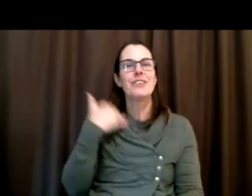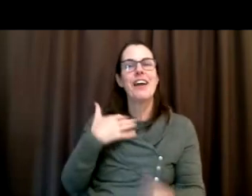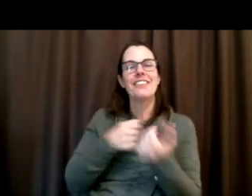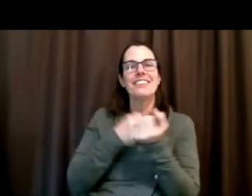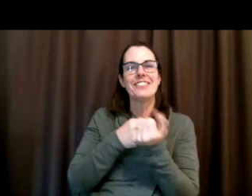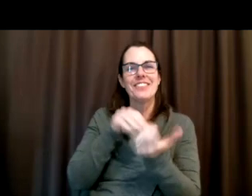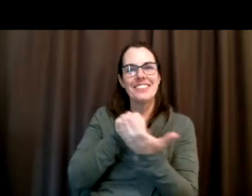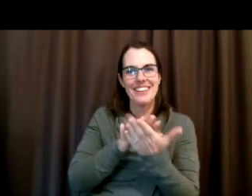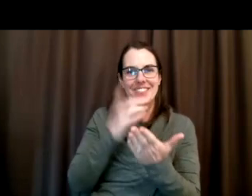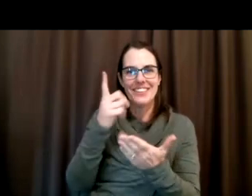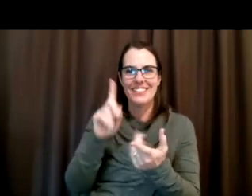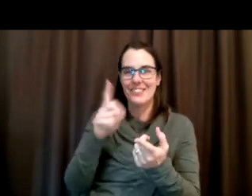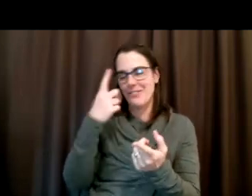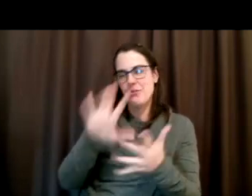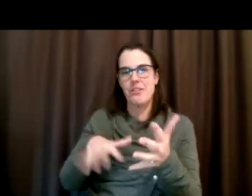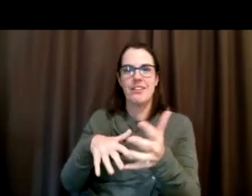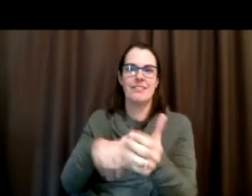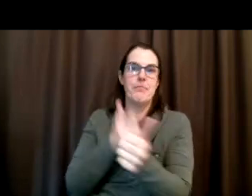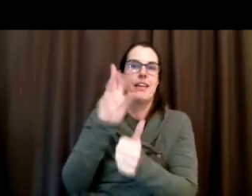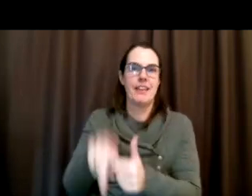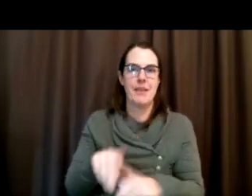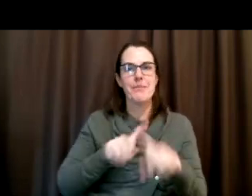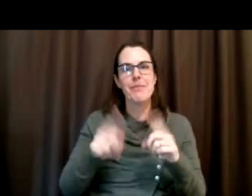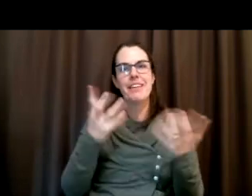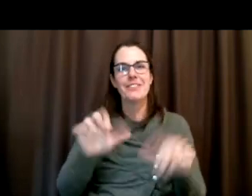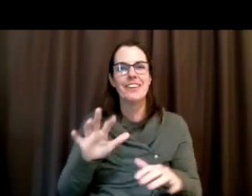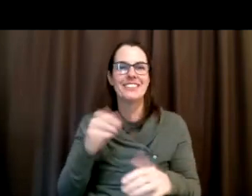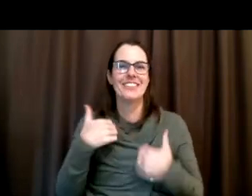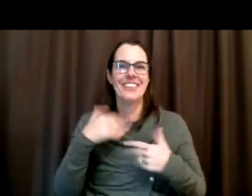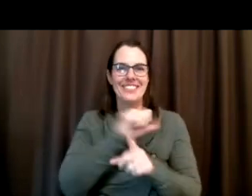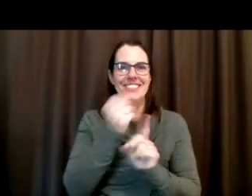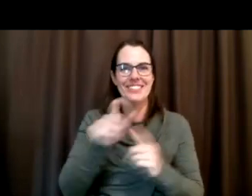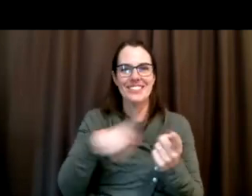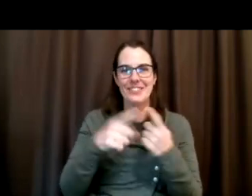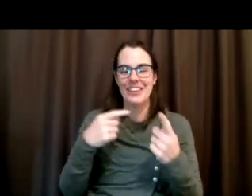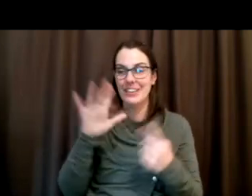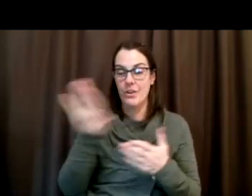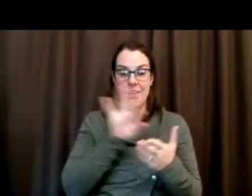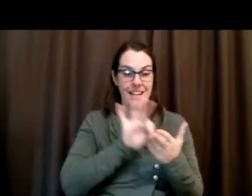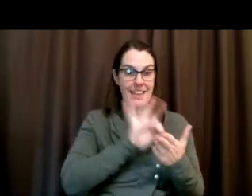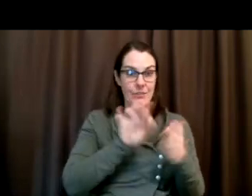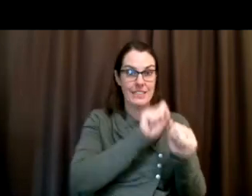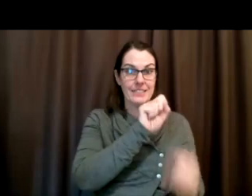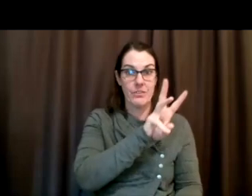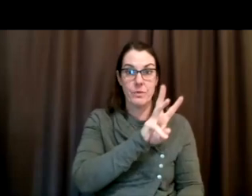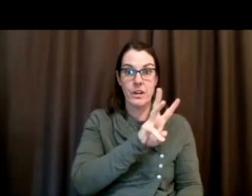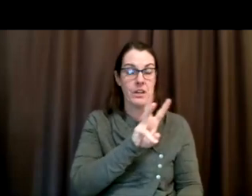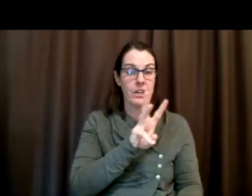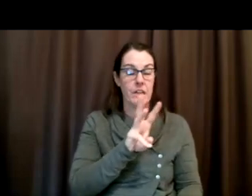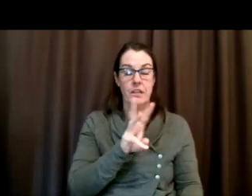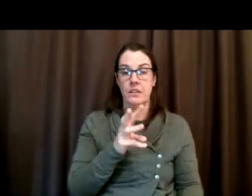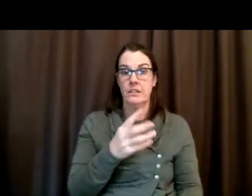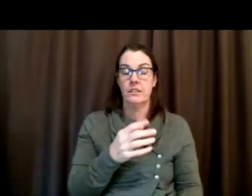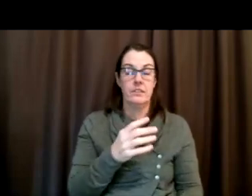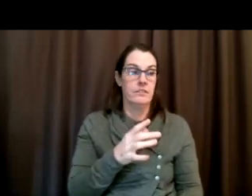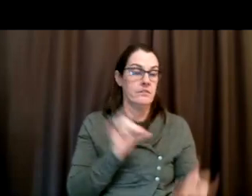up. You just don't want to get into a situation where you have a grossly inadequate accounting software and you've accepted a federal award, and now you